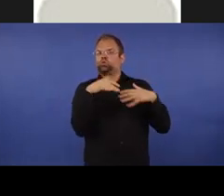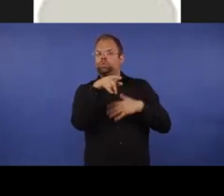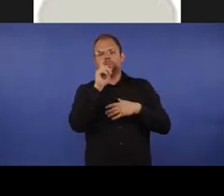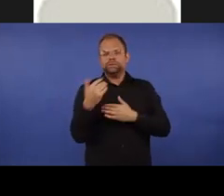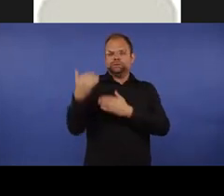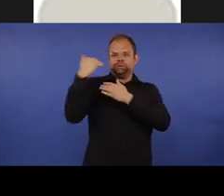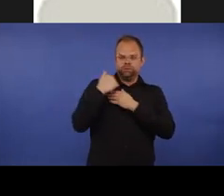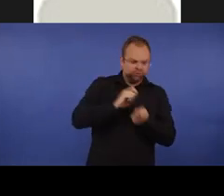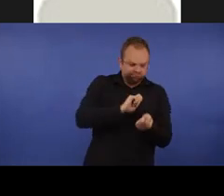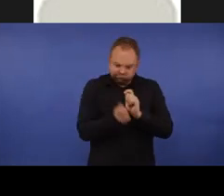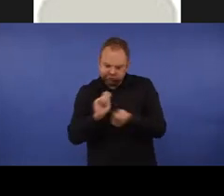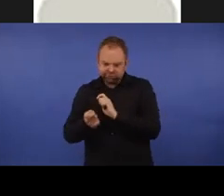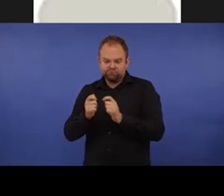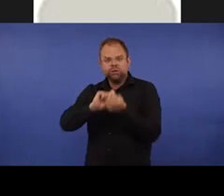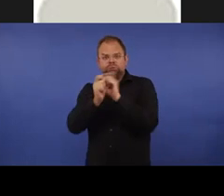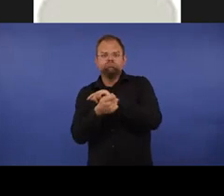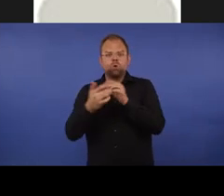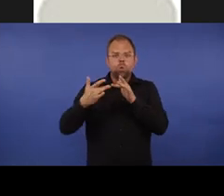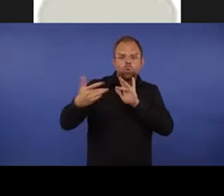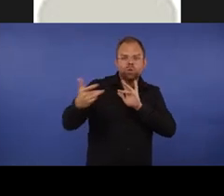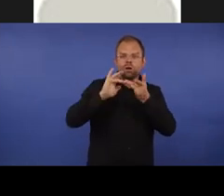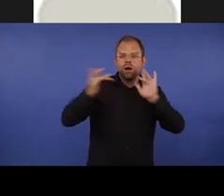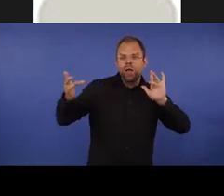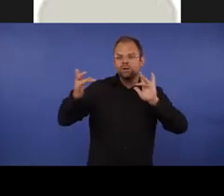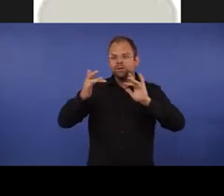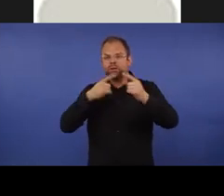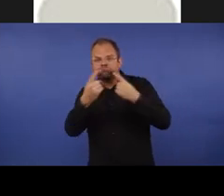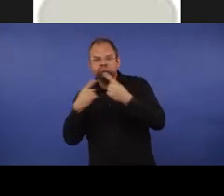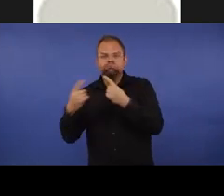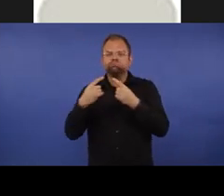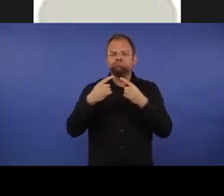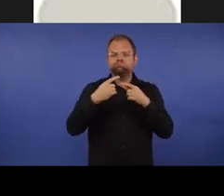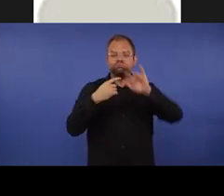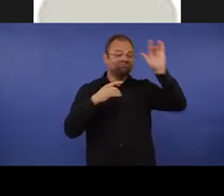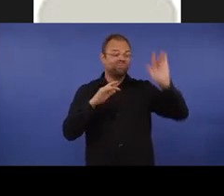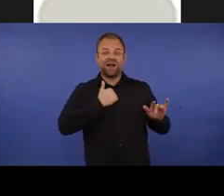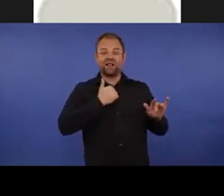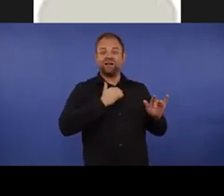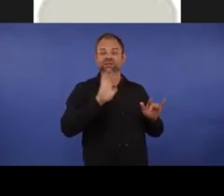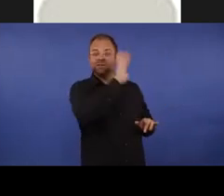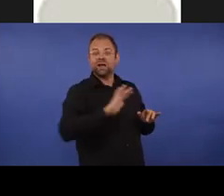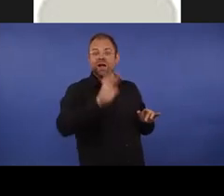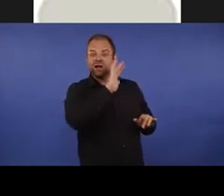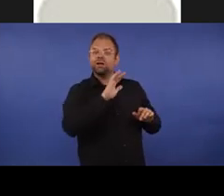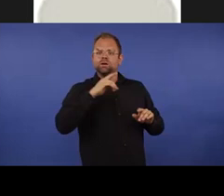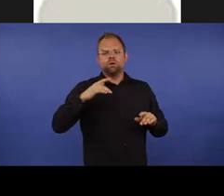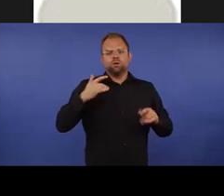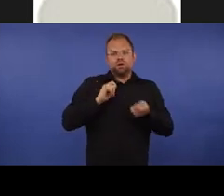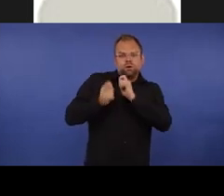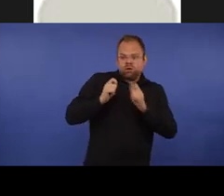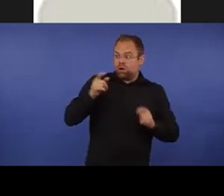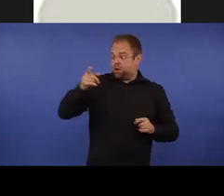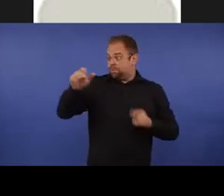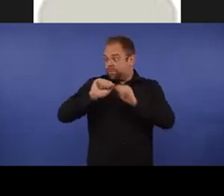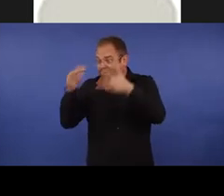community services temporarily closed down, leaving gaps in service, and that IL Centers had to fill.